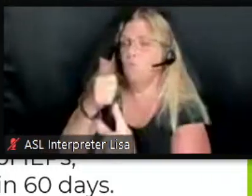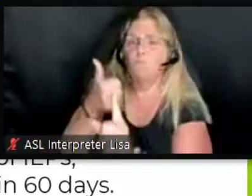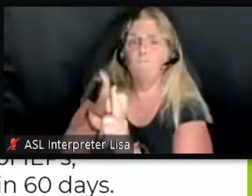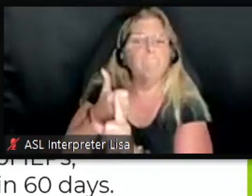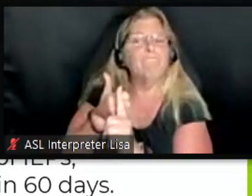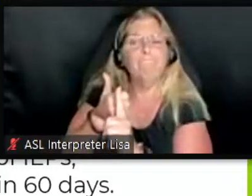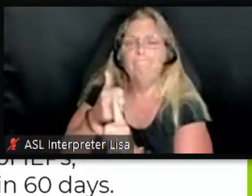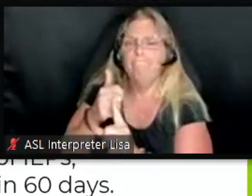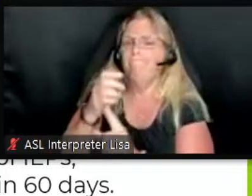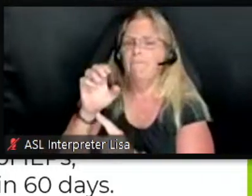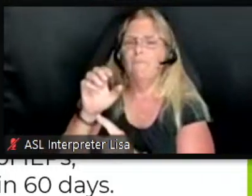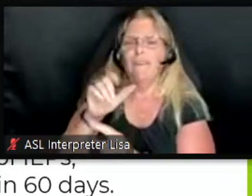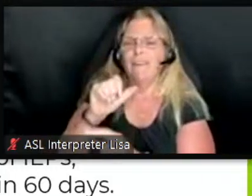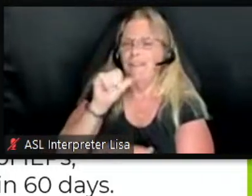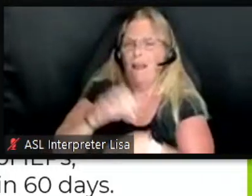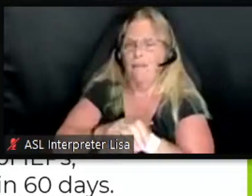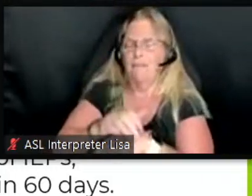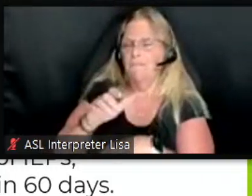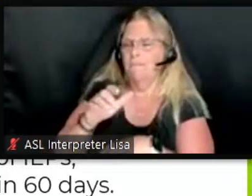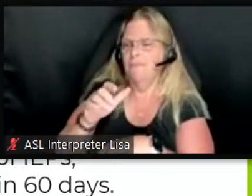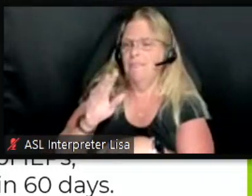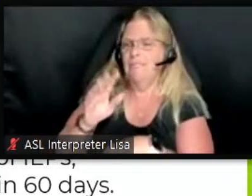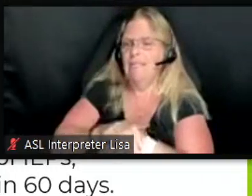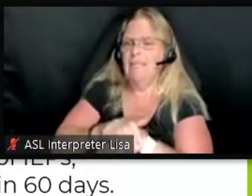as their native language.